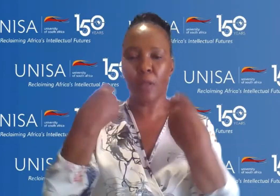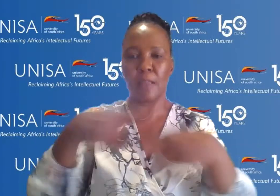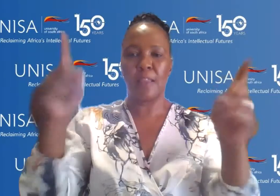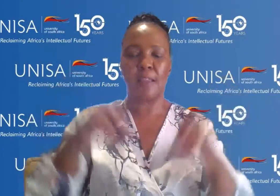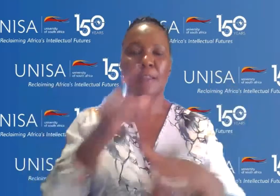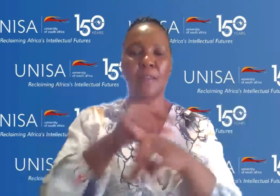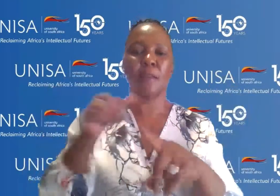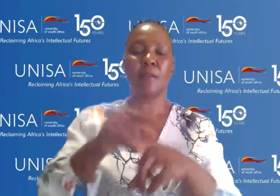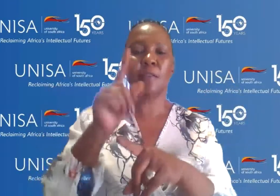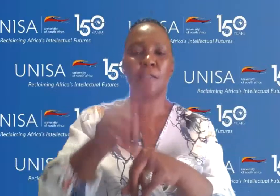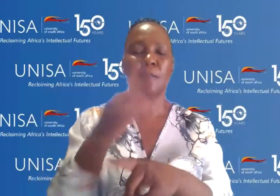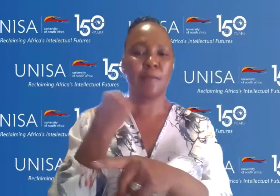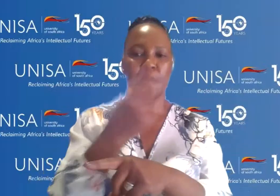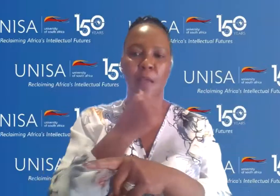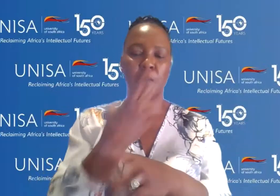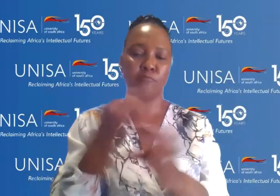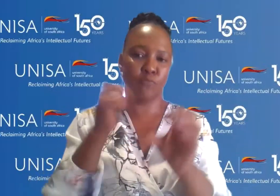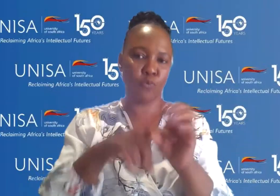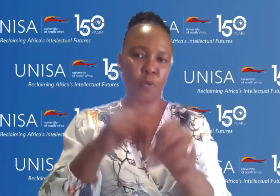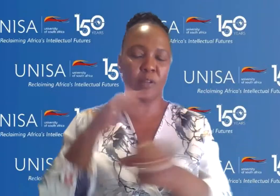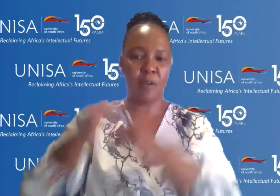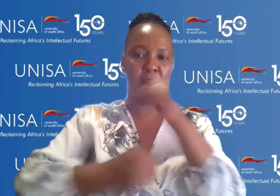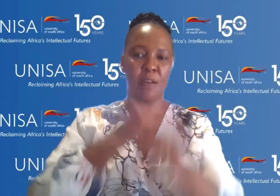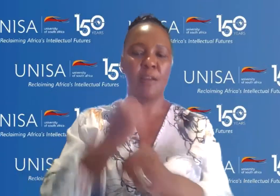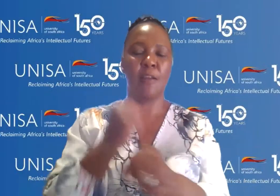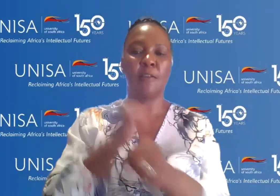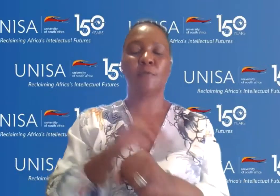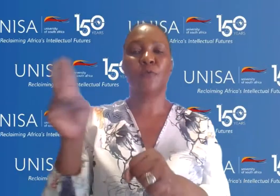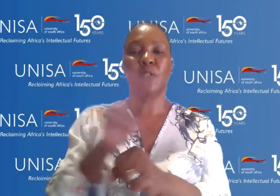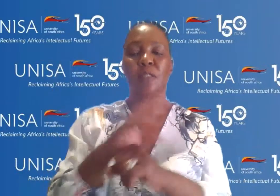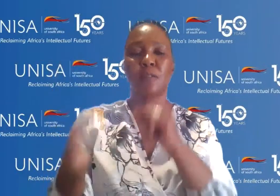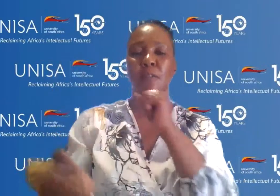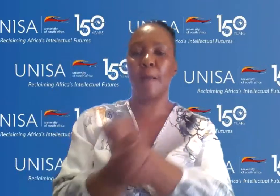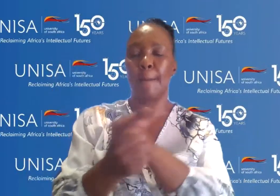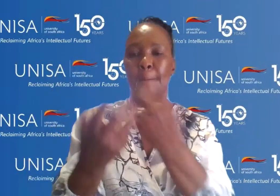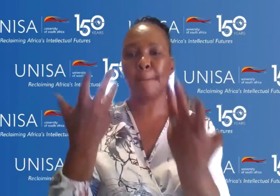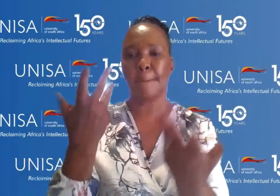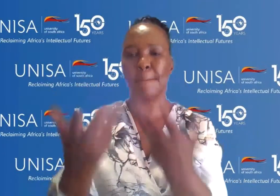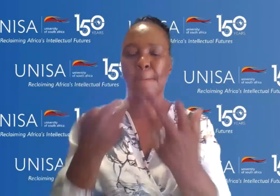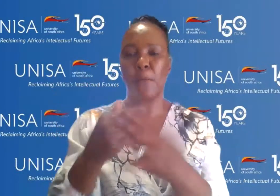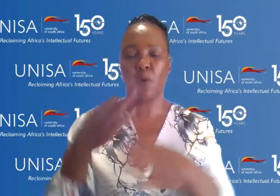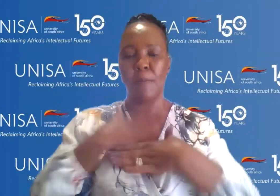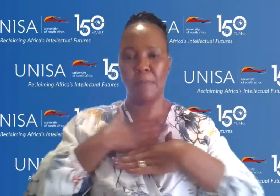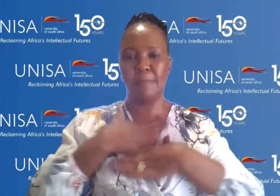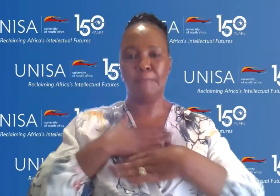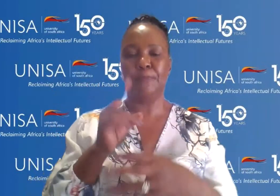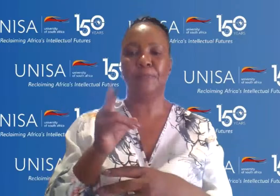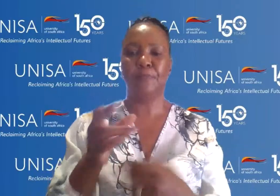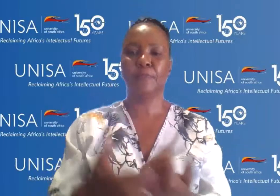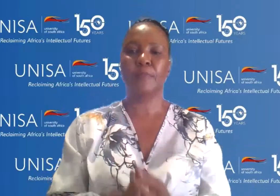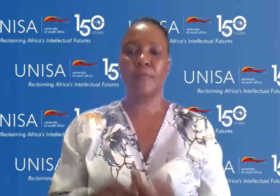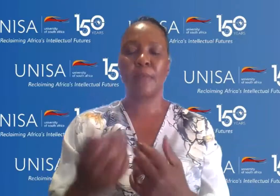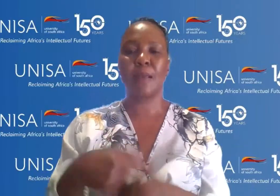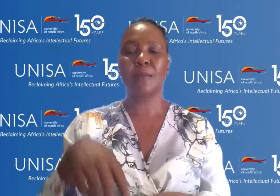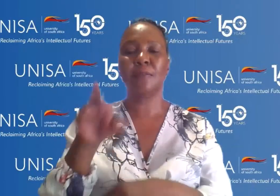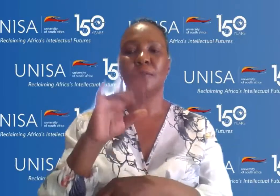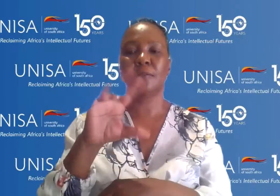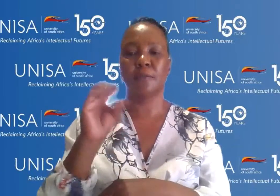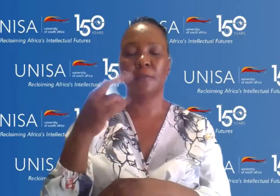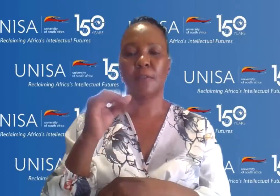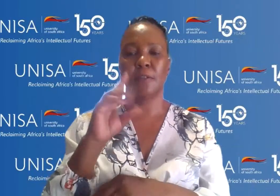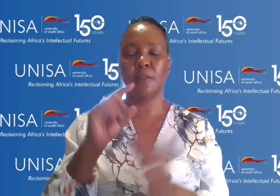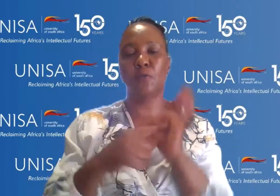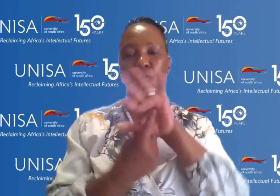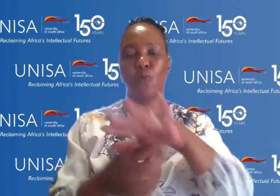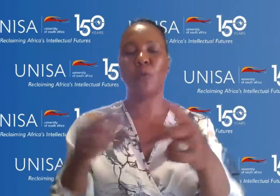Must join it next time you see it being advertised. We'd actually appreciate that as well. Okay, so Richard did show you guys the different